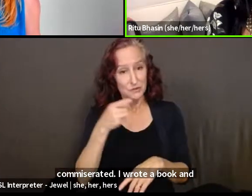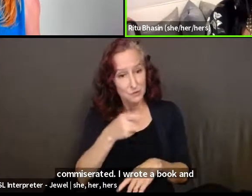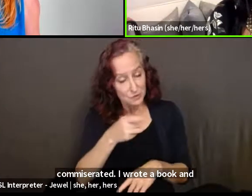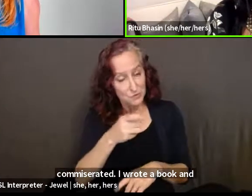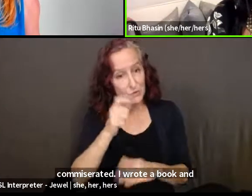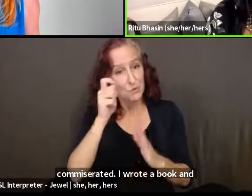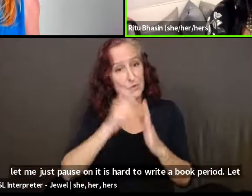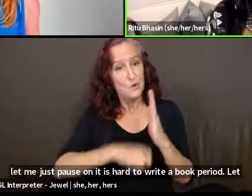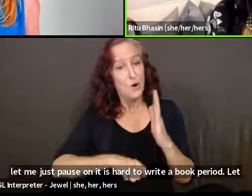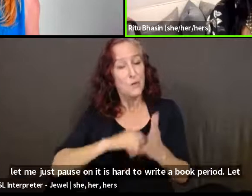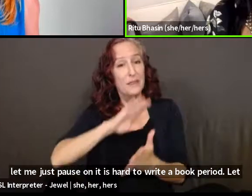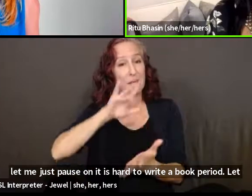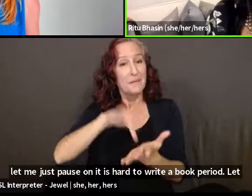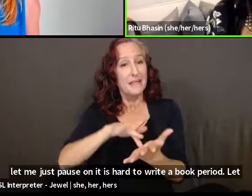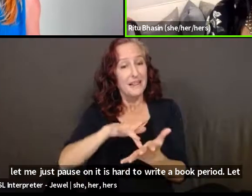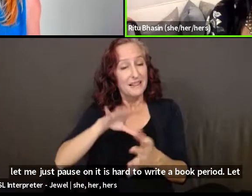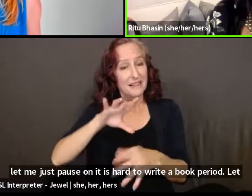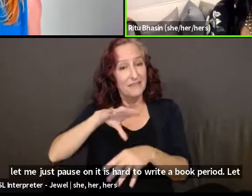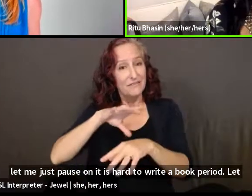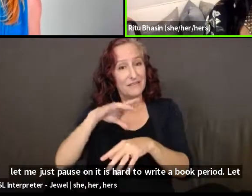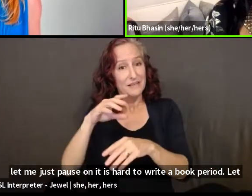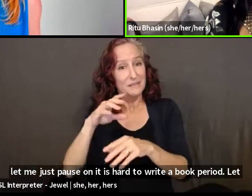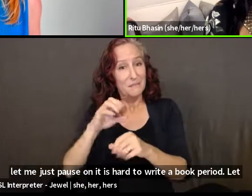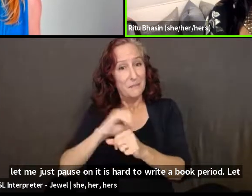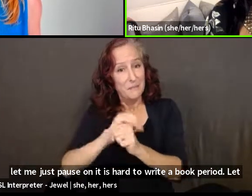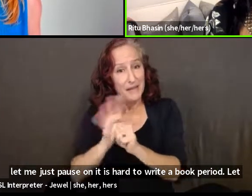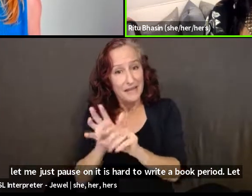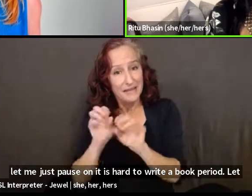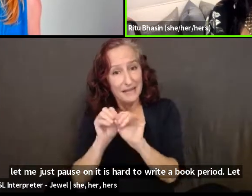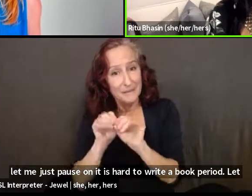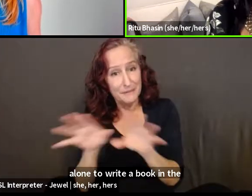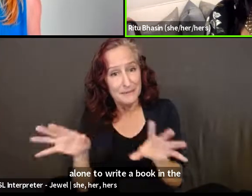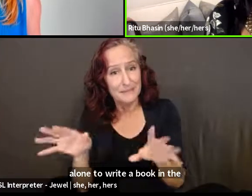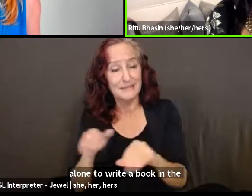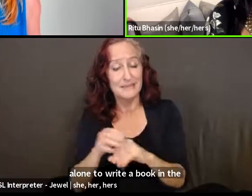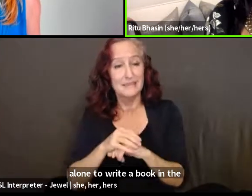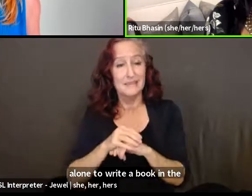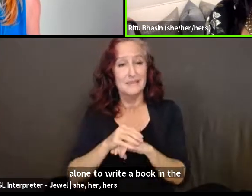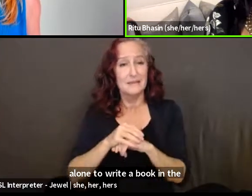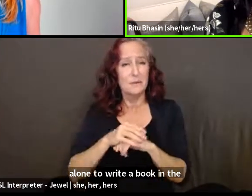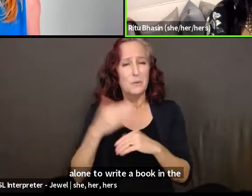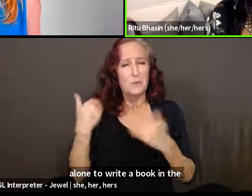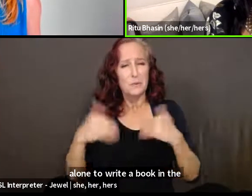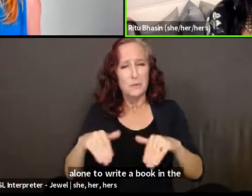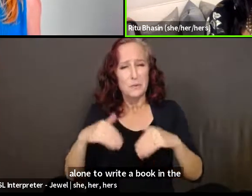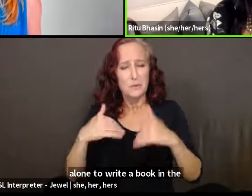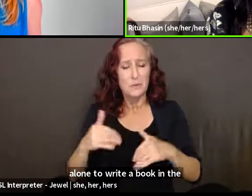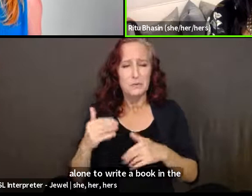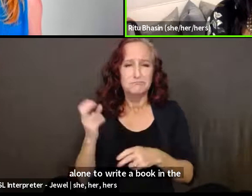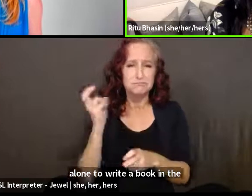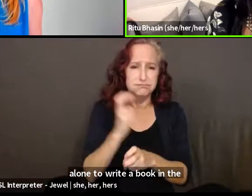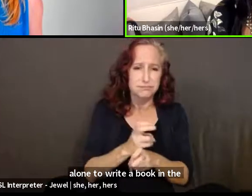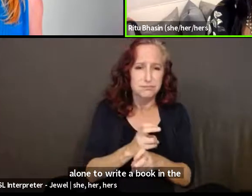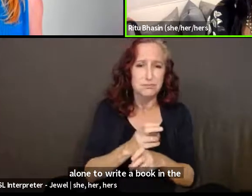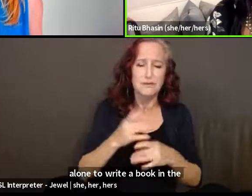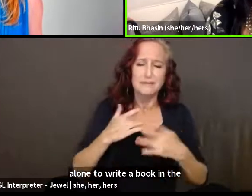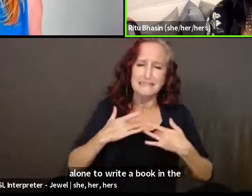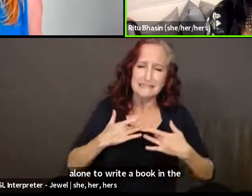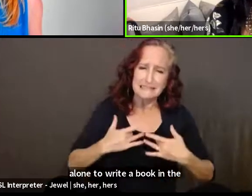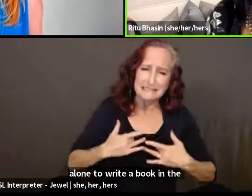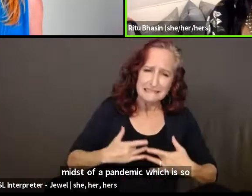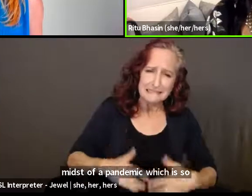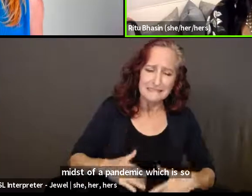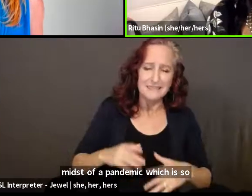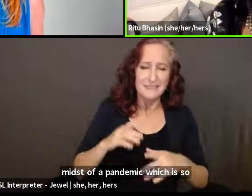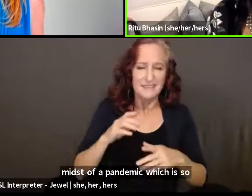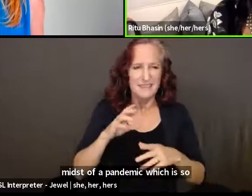a pandemic, when it is so emotionally taxing. It's very hard to be creative in that moment, let